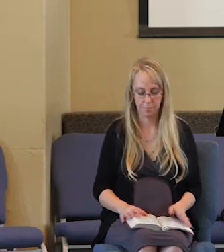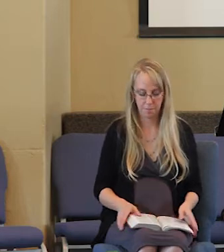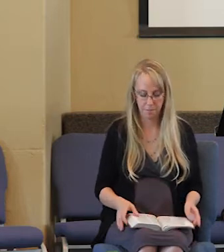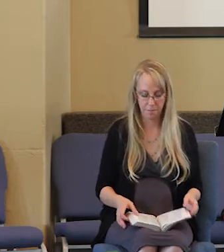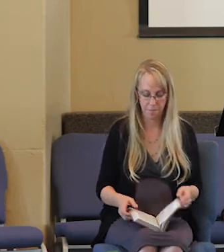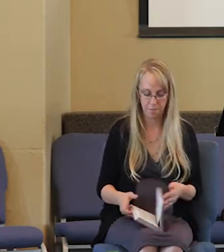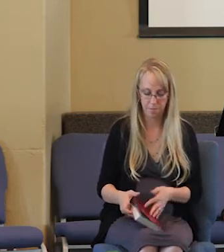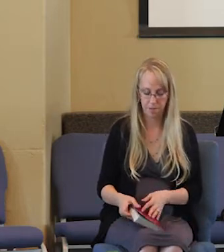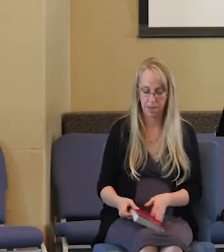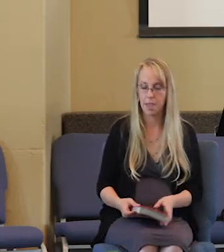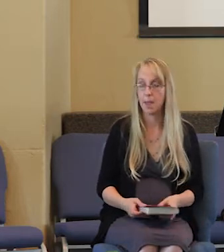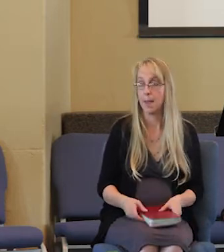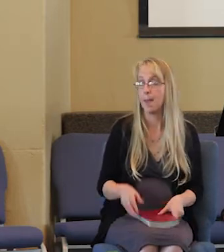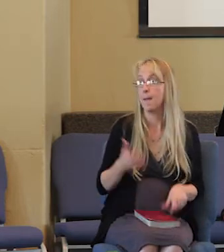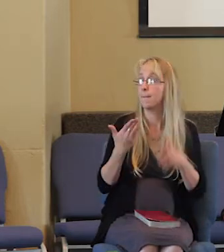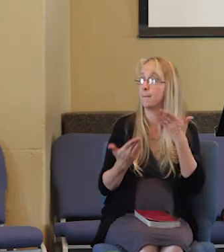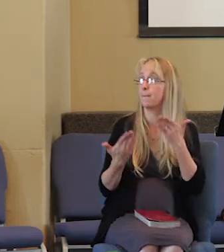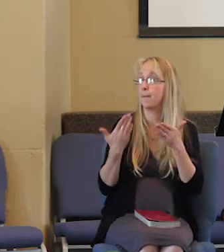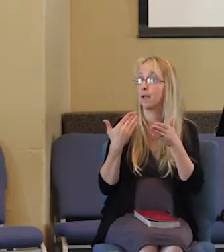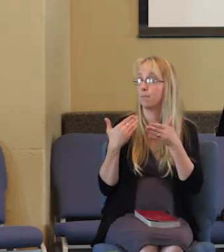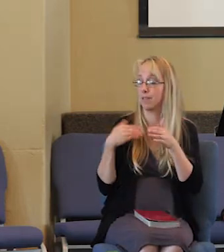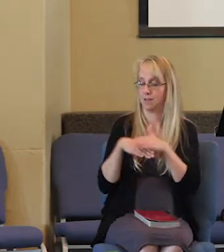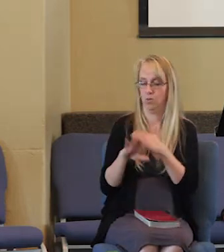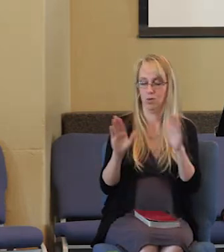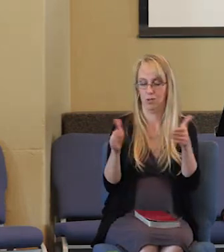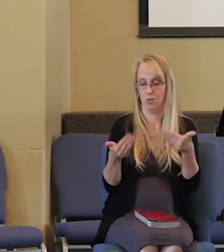Maybe it's walking into their room and saying, you know,